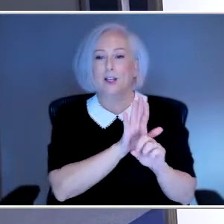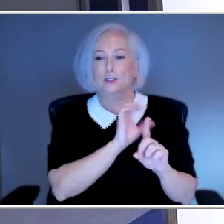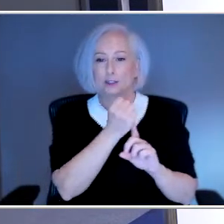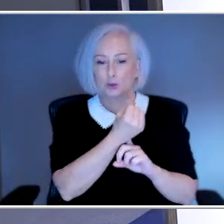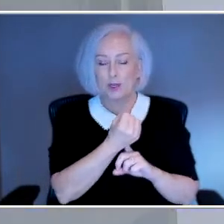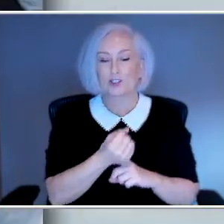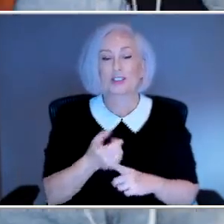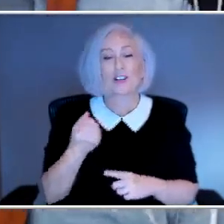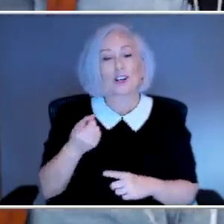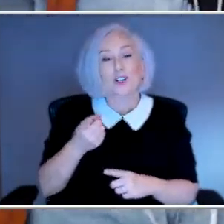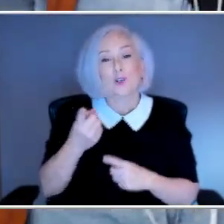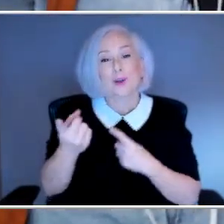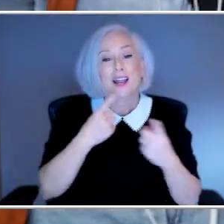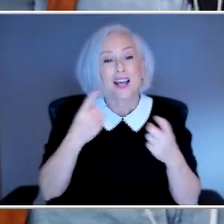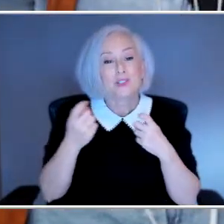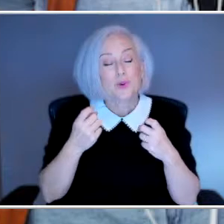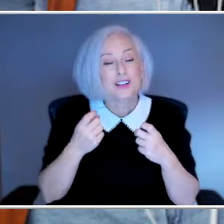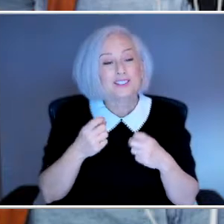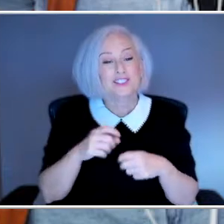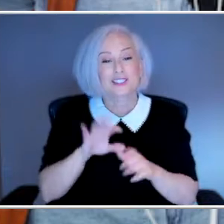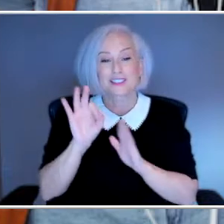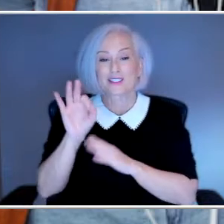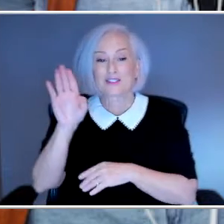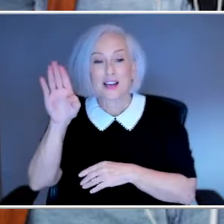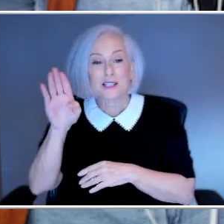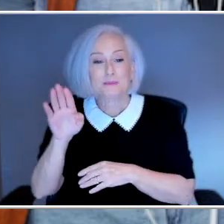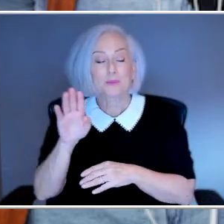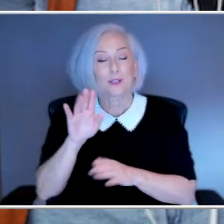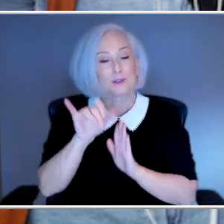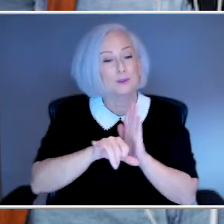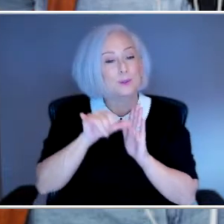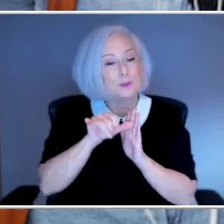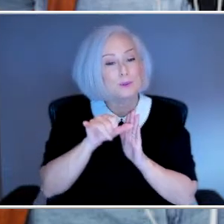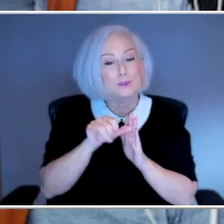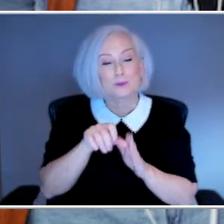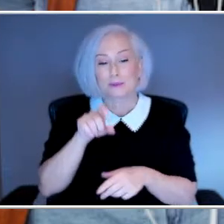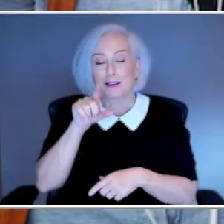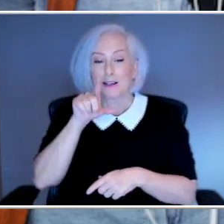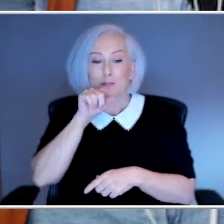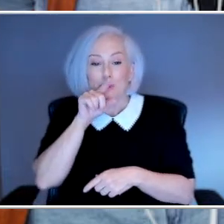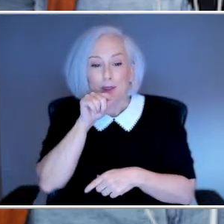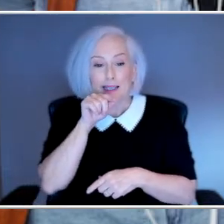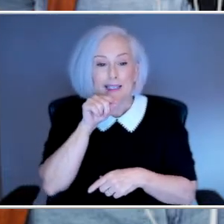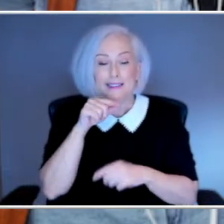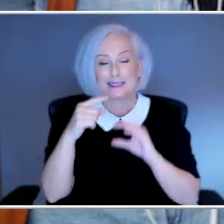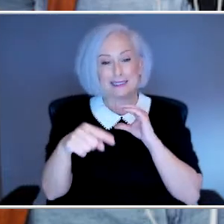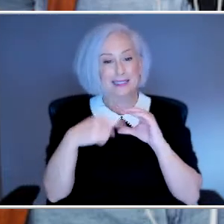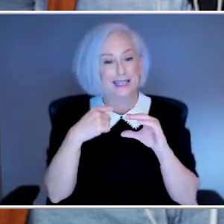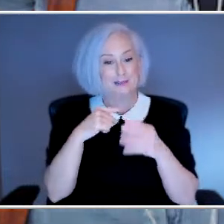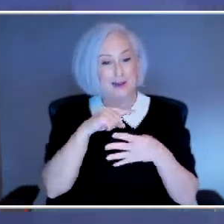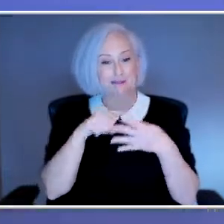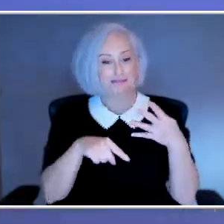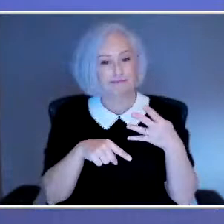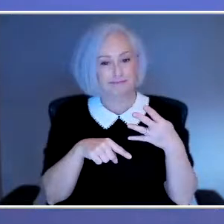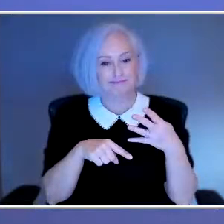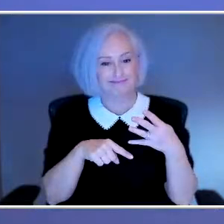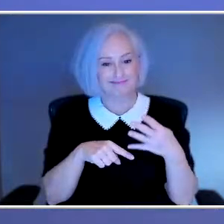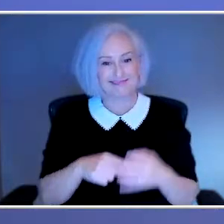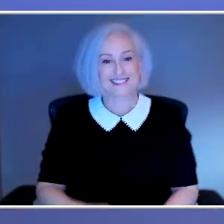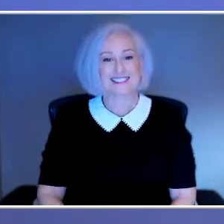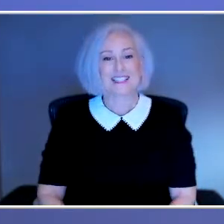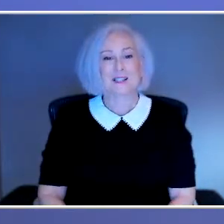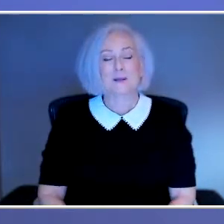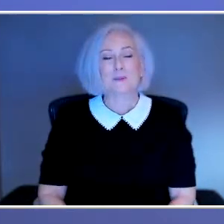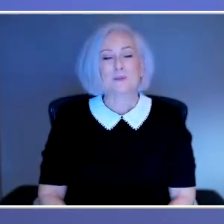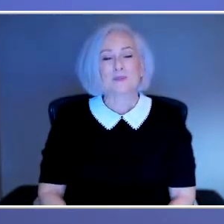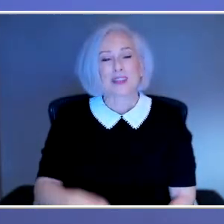or Facebook. You can tweet us or email the Medical News Network. Information is right there on your screen. A quick note to our loyal